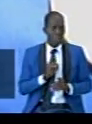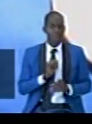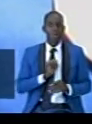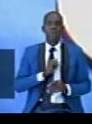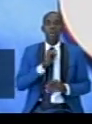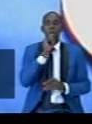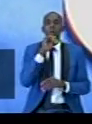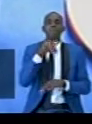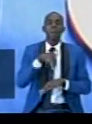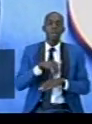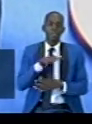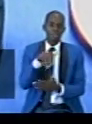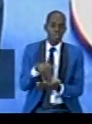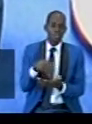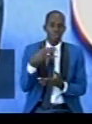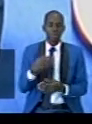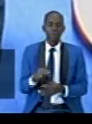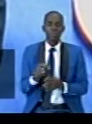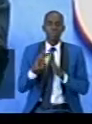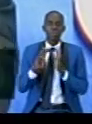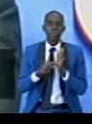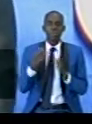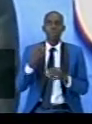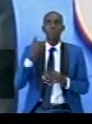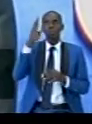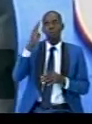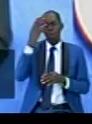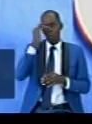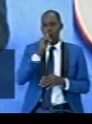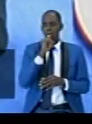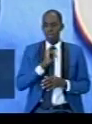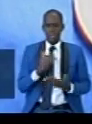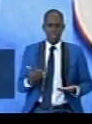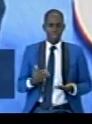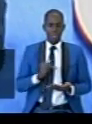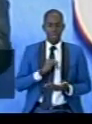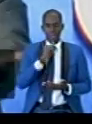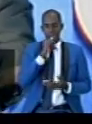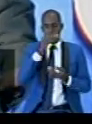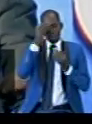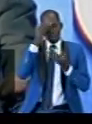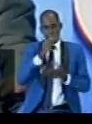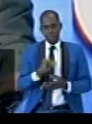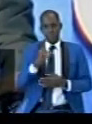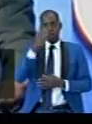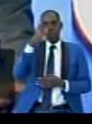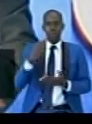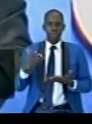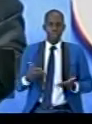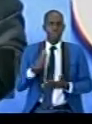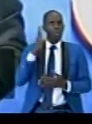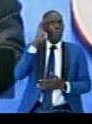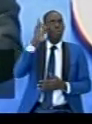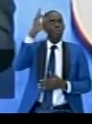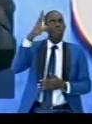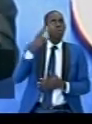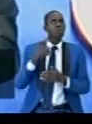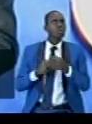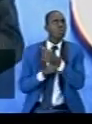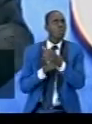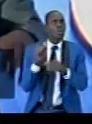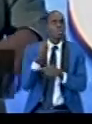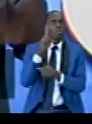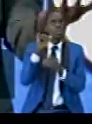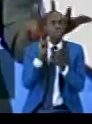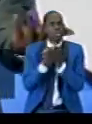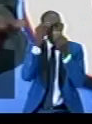of God. What am I doing here? I'm obeying God here. And will God support anyone obeying him? The